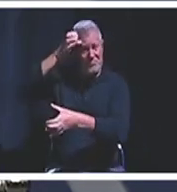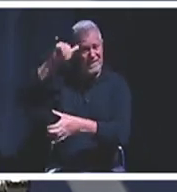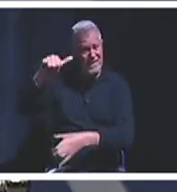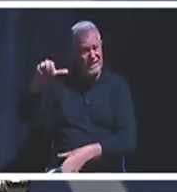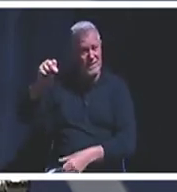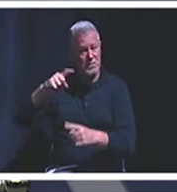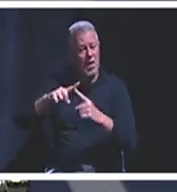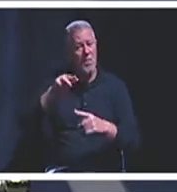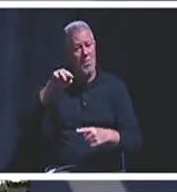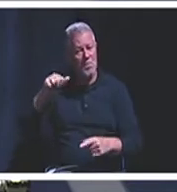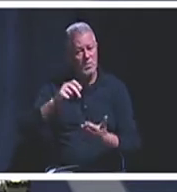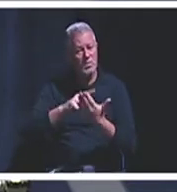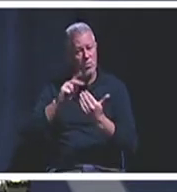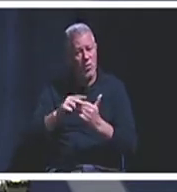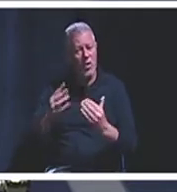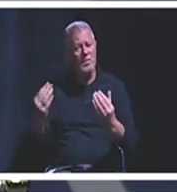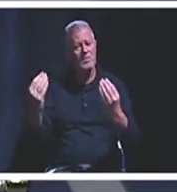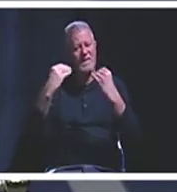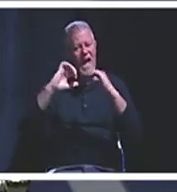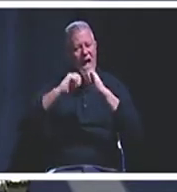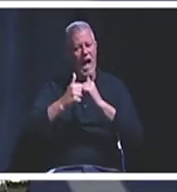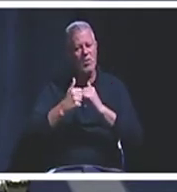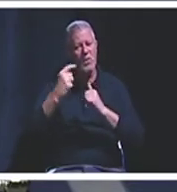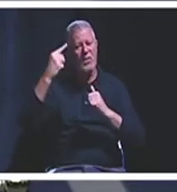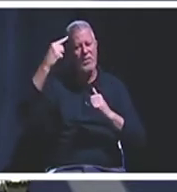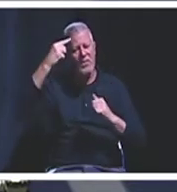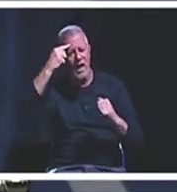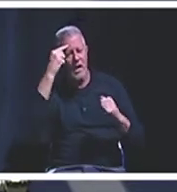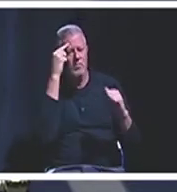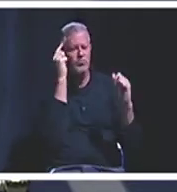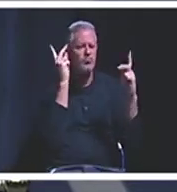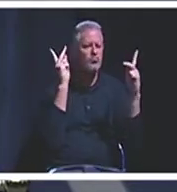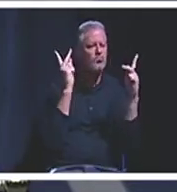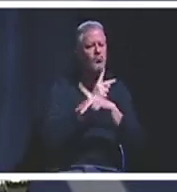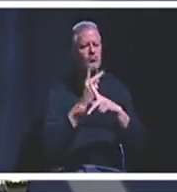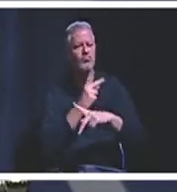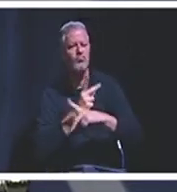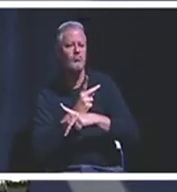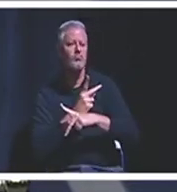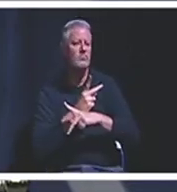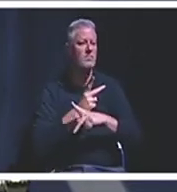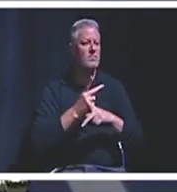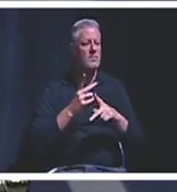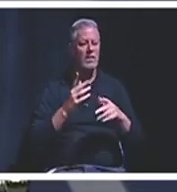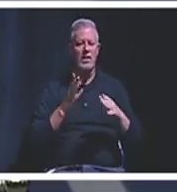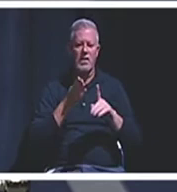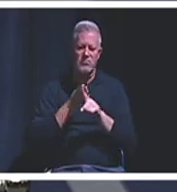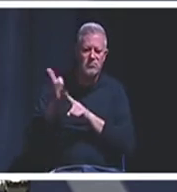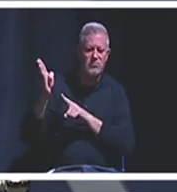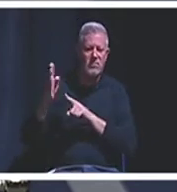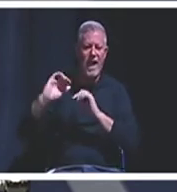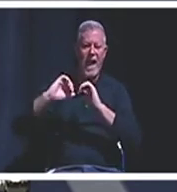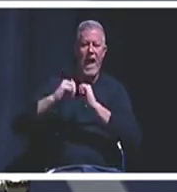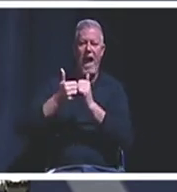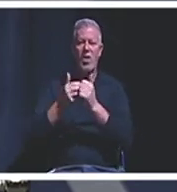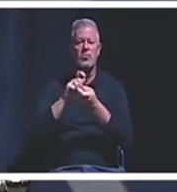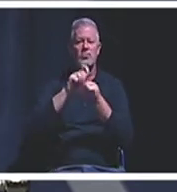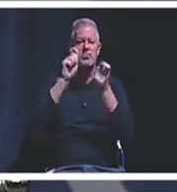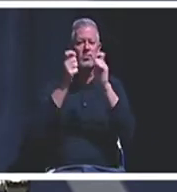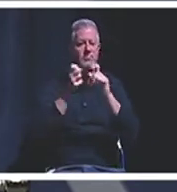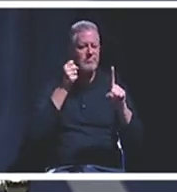allowed us to think critically towards our professions and how we can make an impact in our own fields